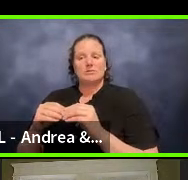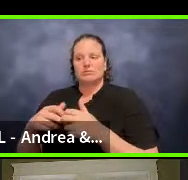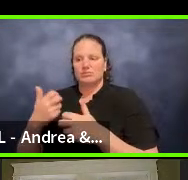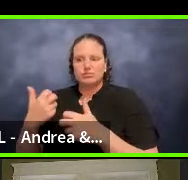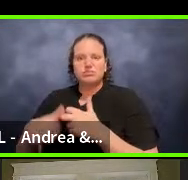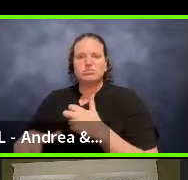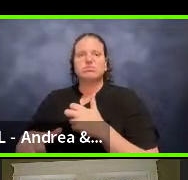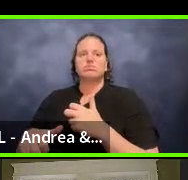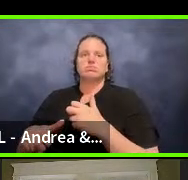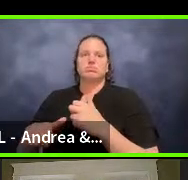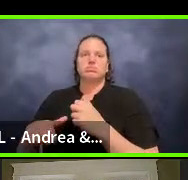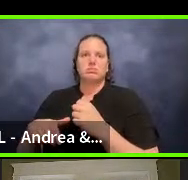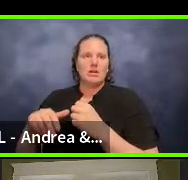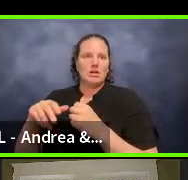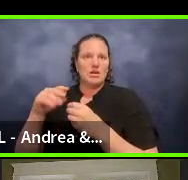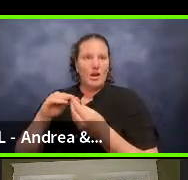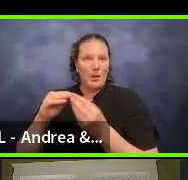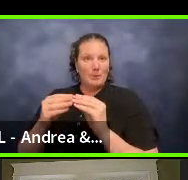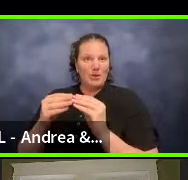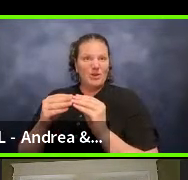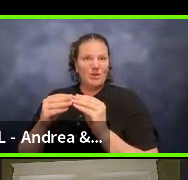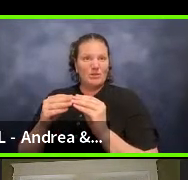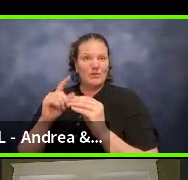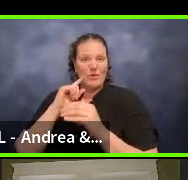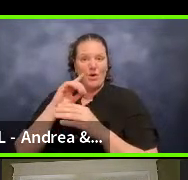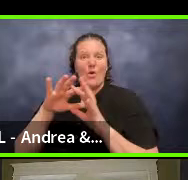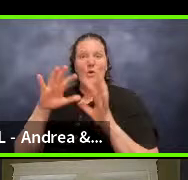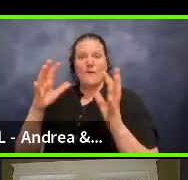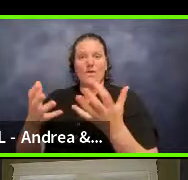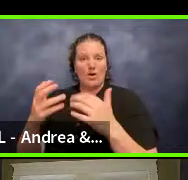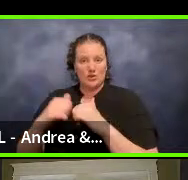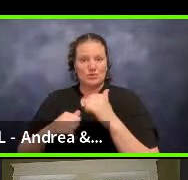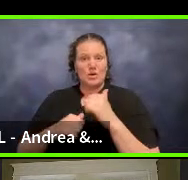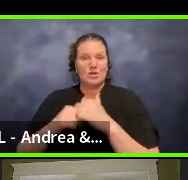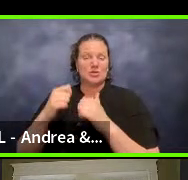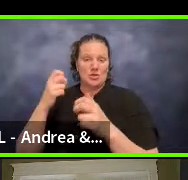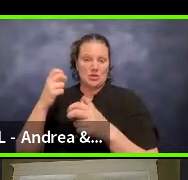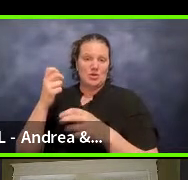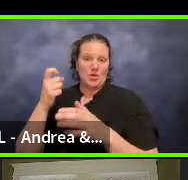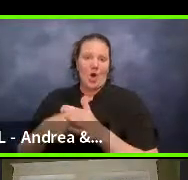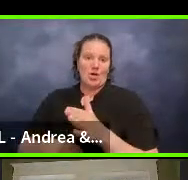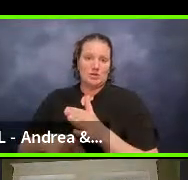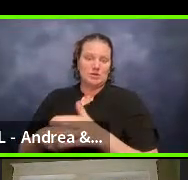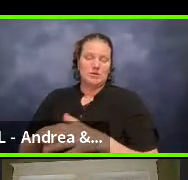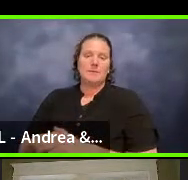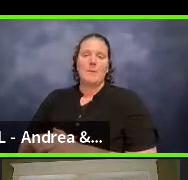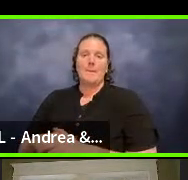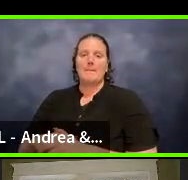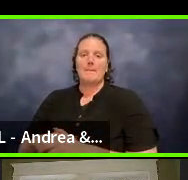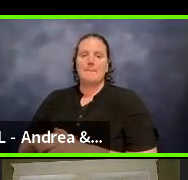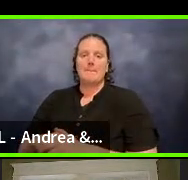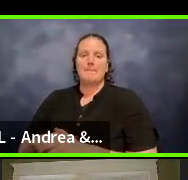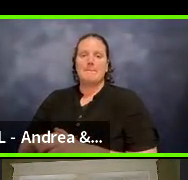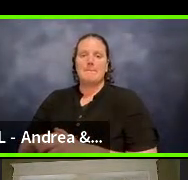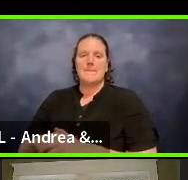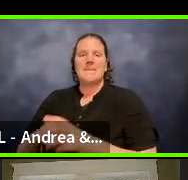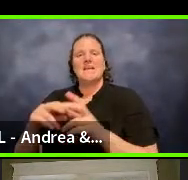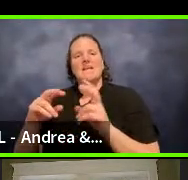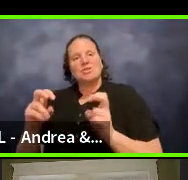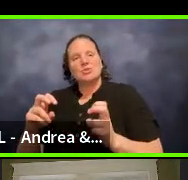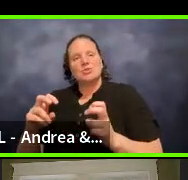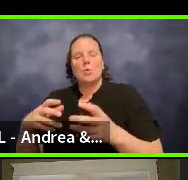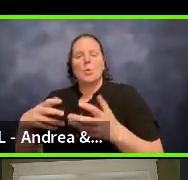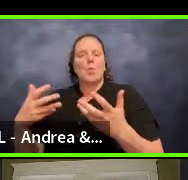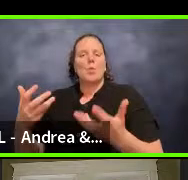rigorous and up-to-date number for overall construction cost. So the issue of